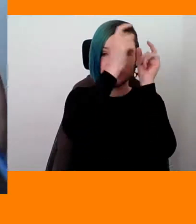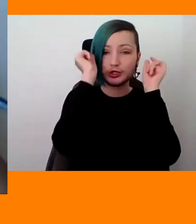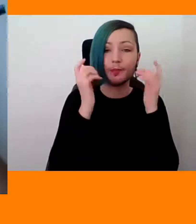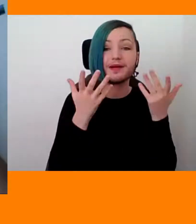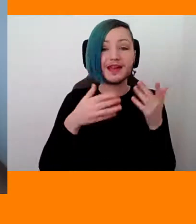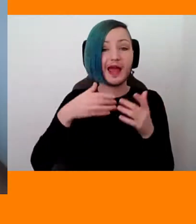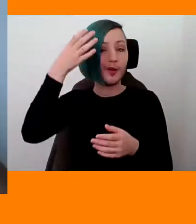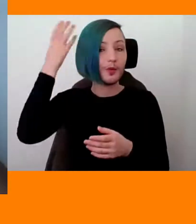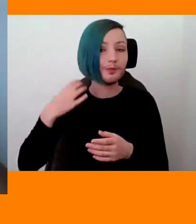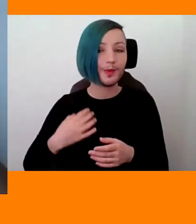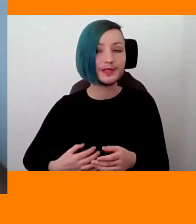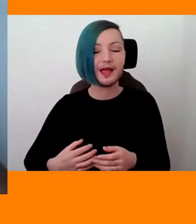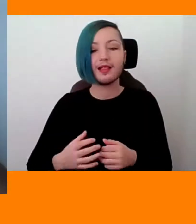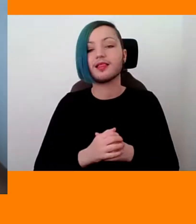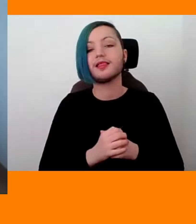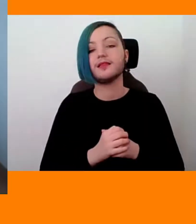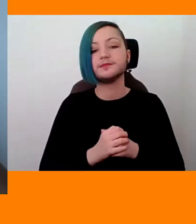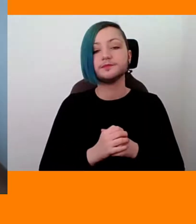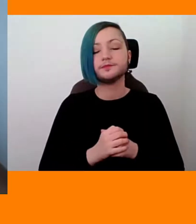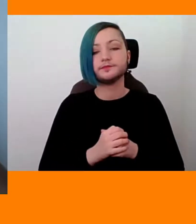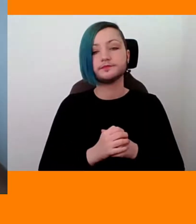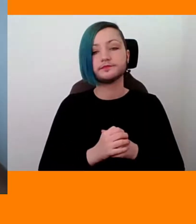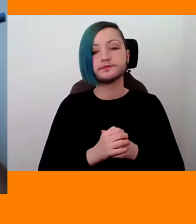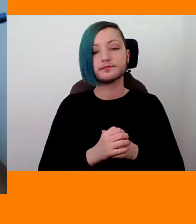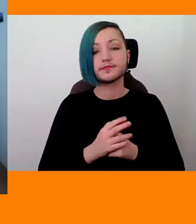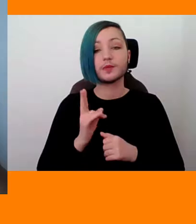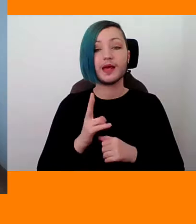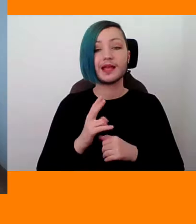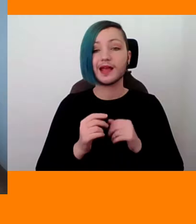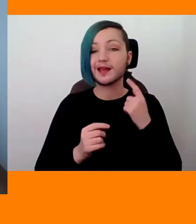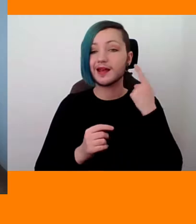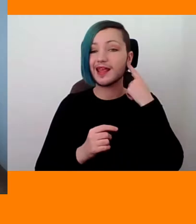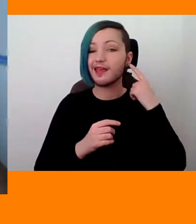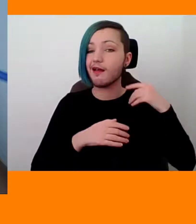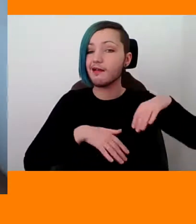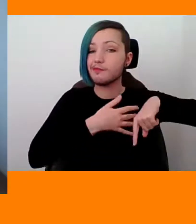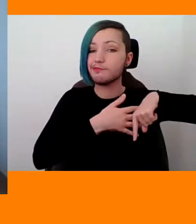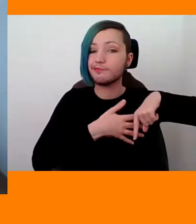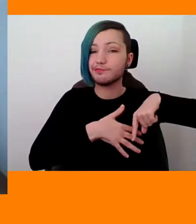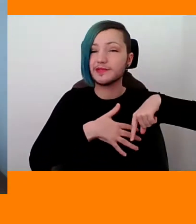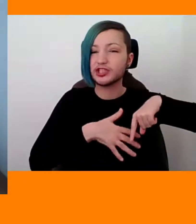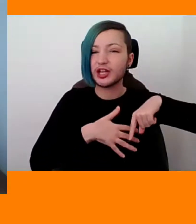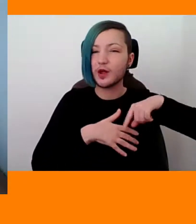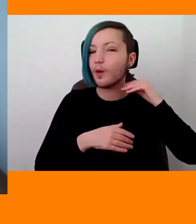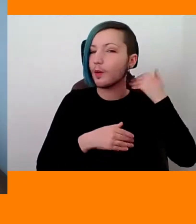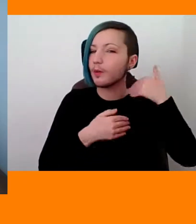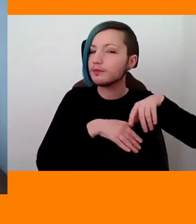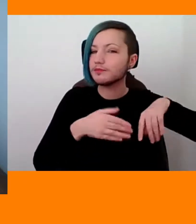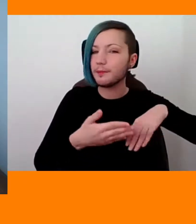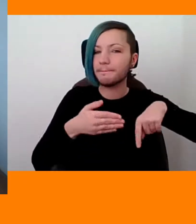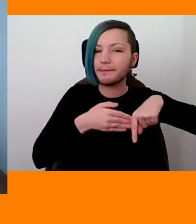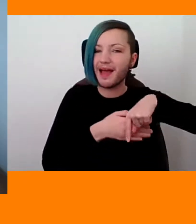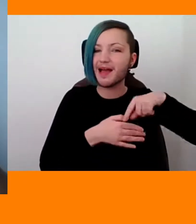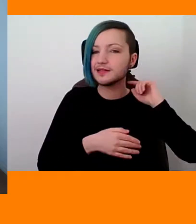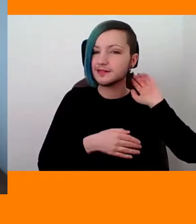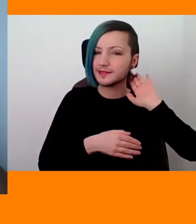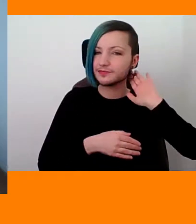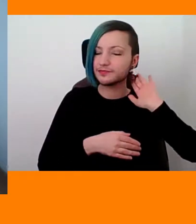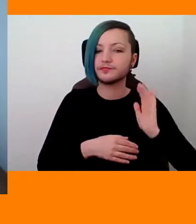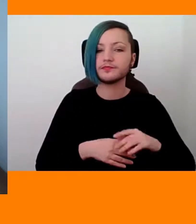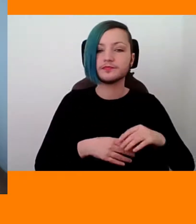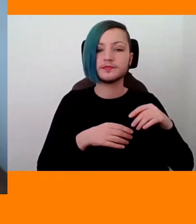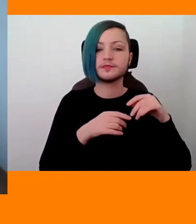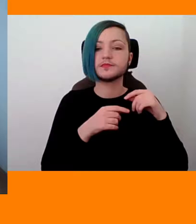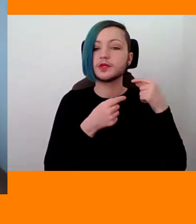this section. Here again, behind the ear is going to be much darker. So you want to bring that shadow